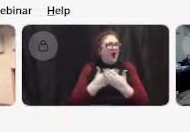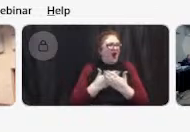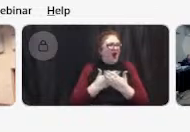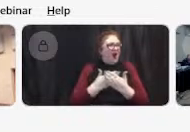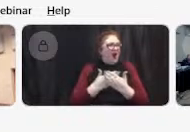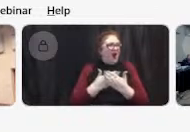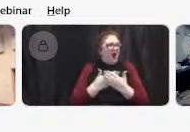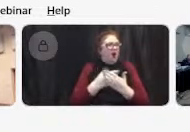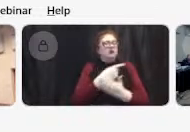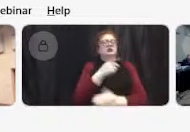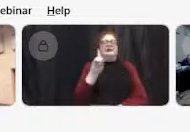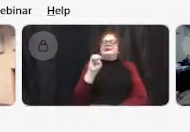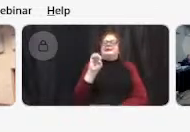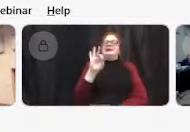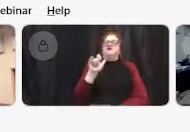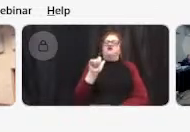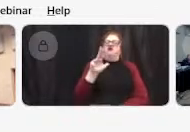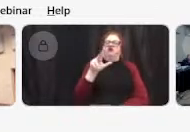application number